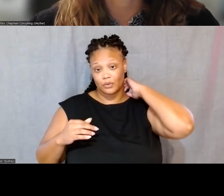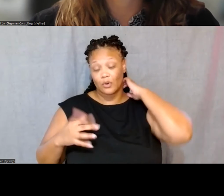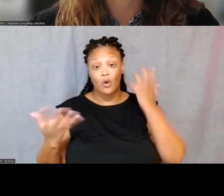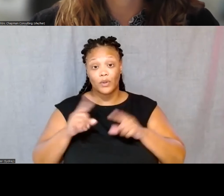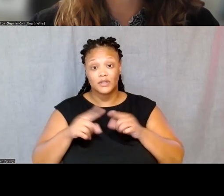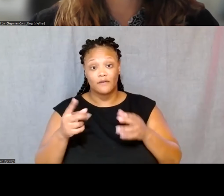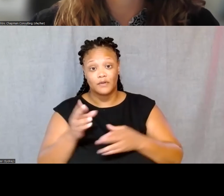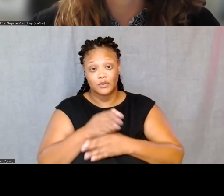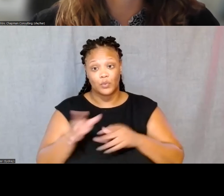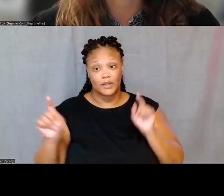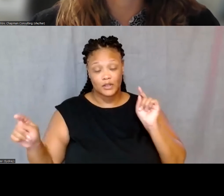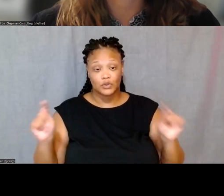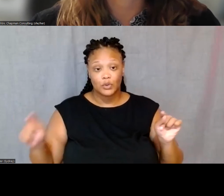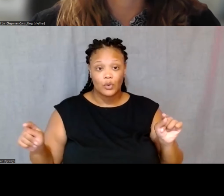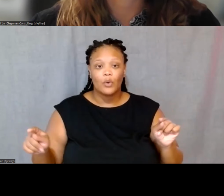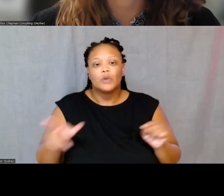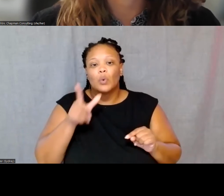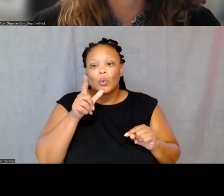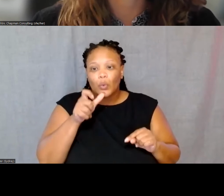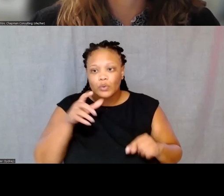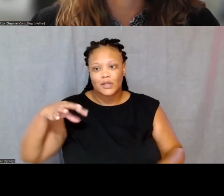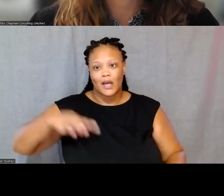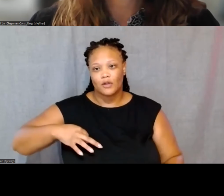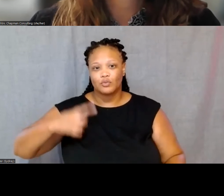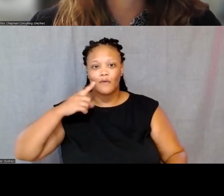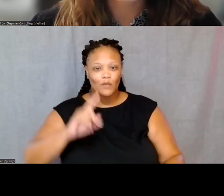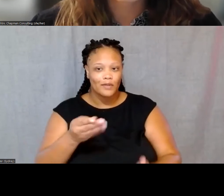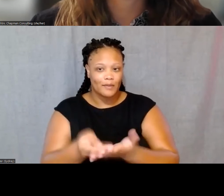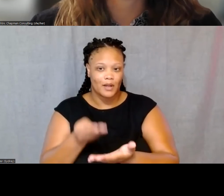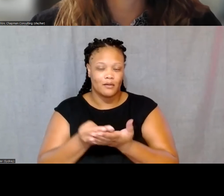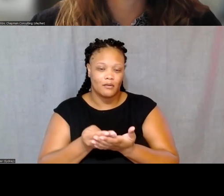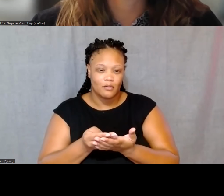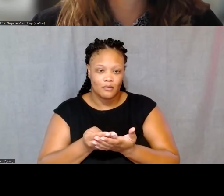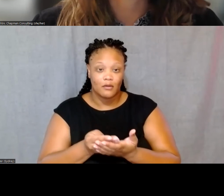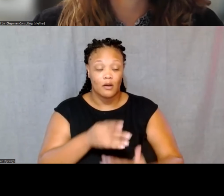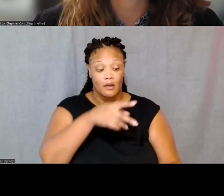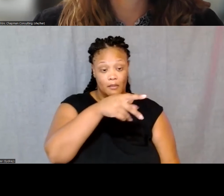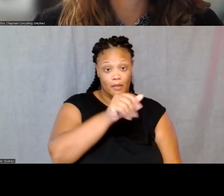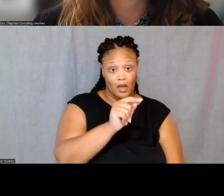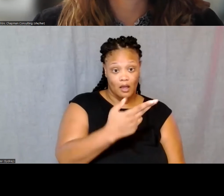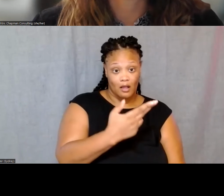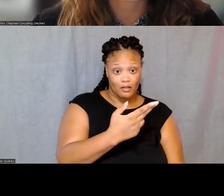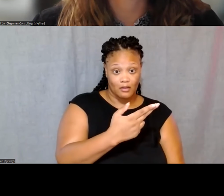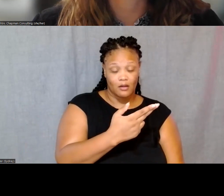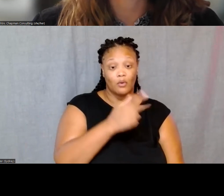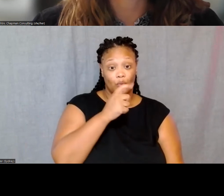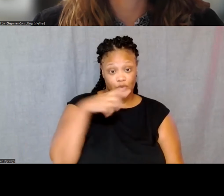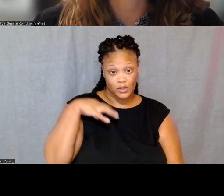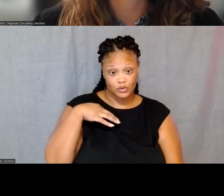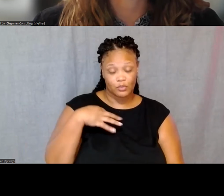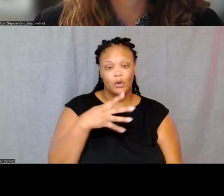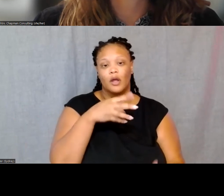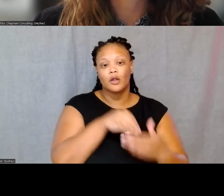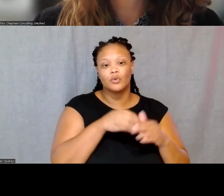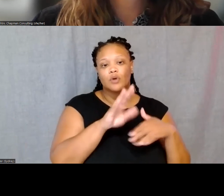funding are who are the entities that are eligible for this funding. So for PATH, it includes all these organizations or entities